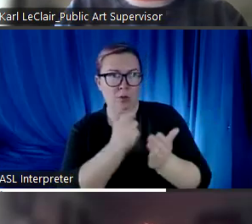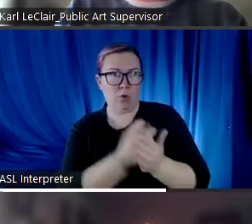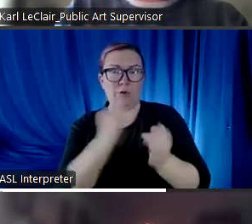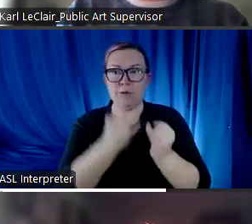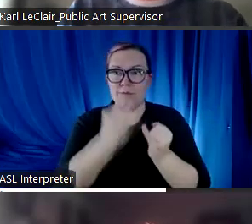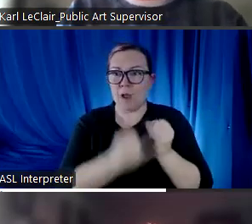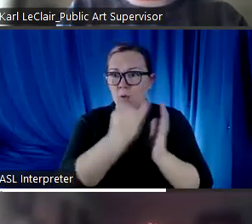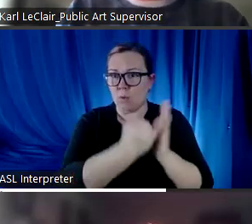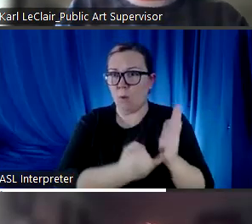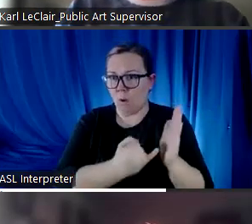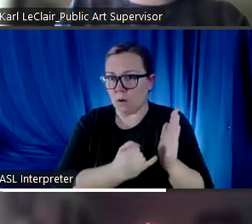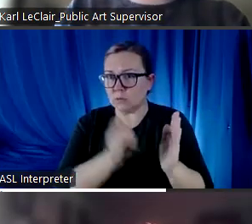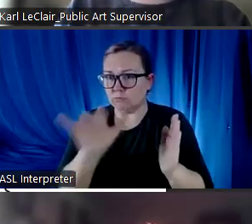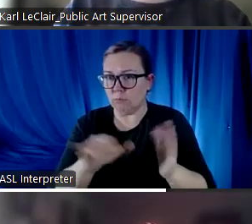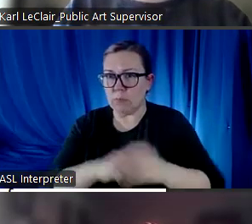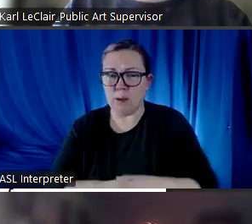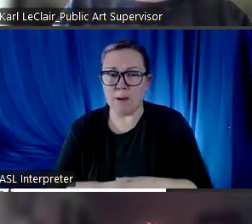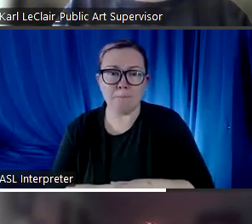end.